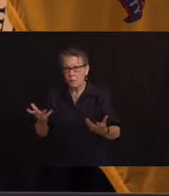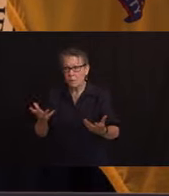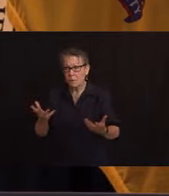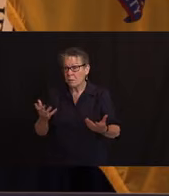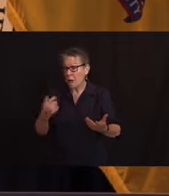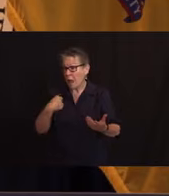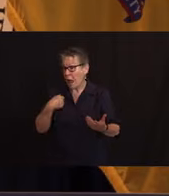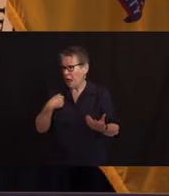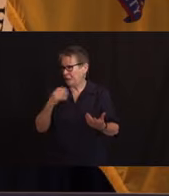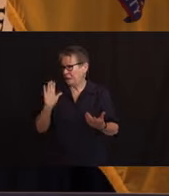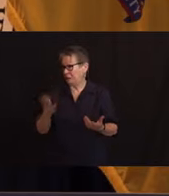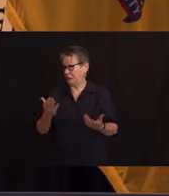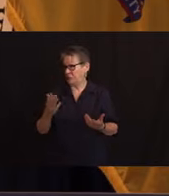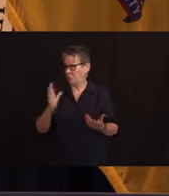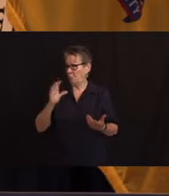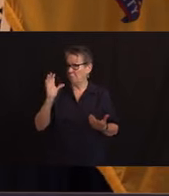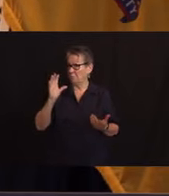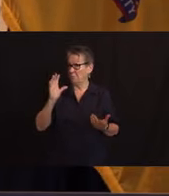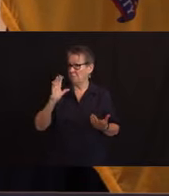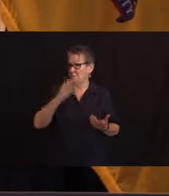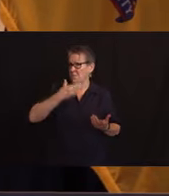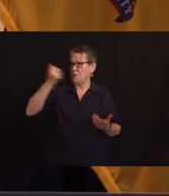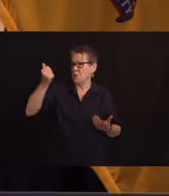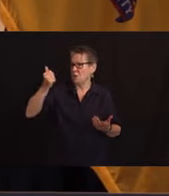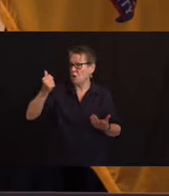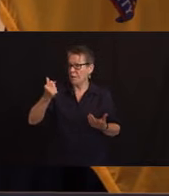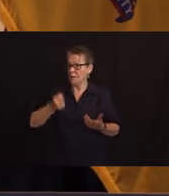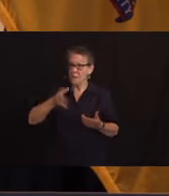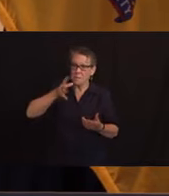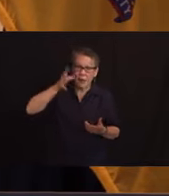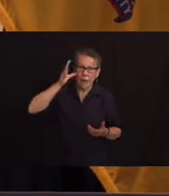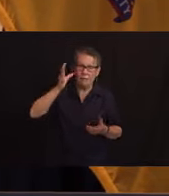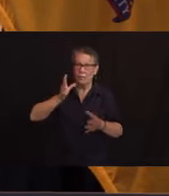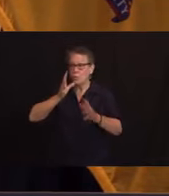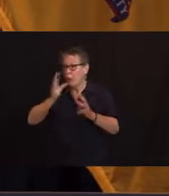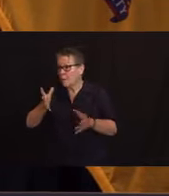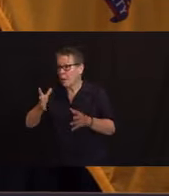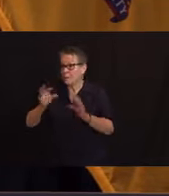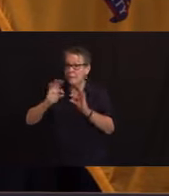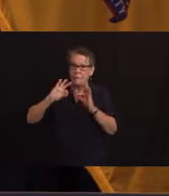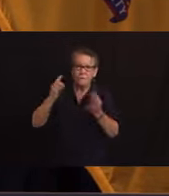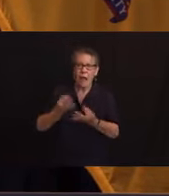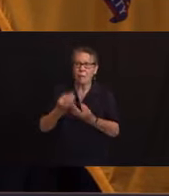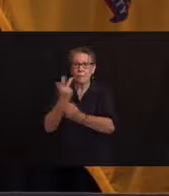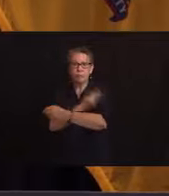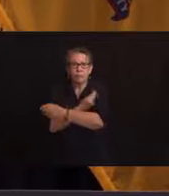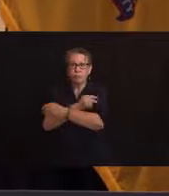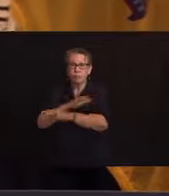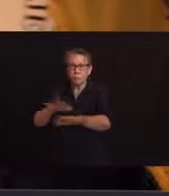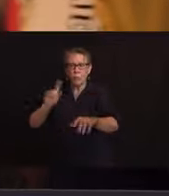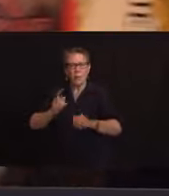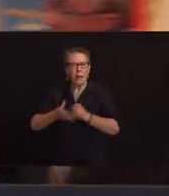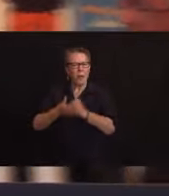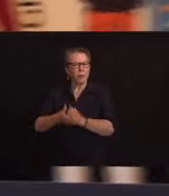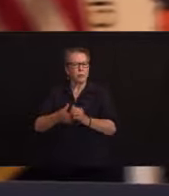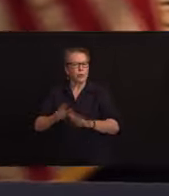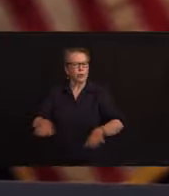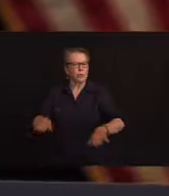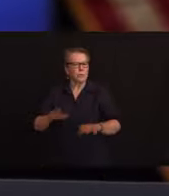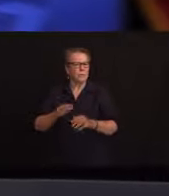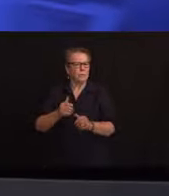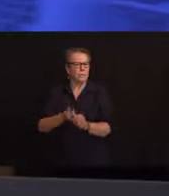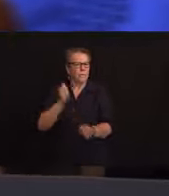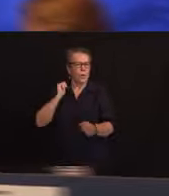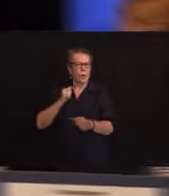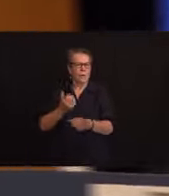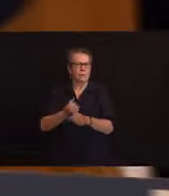get vaccinated, the better it is, even for those who are unvaccinated, or in this case, not eligible. Ed, good to have you. Any comments on either of